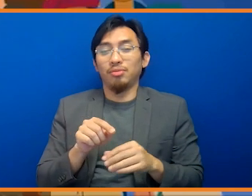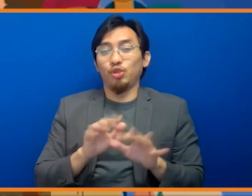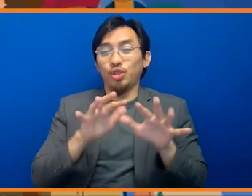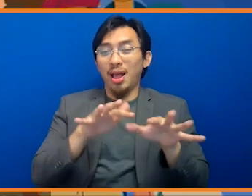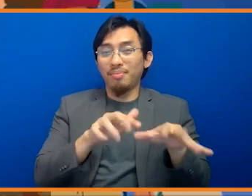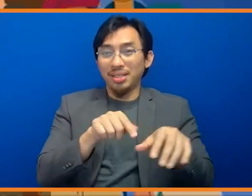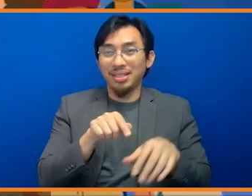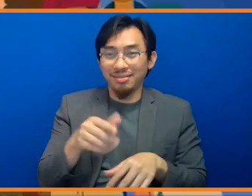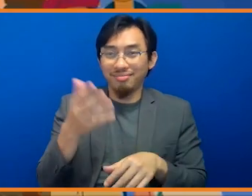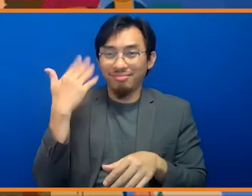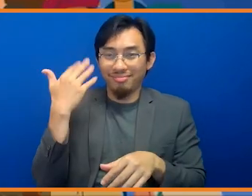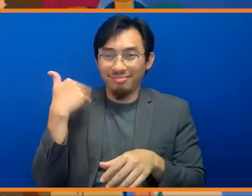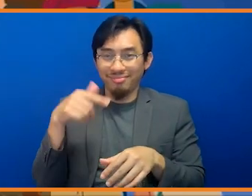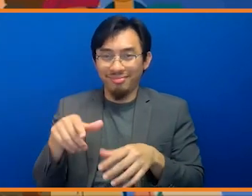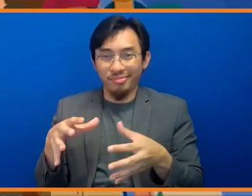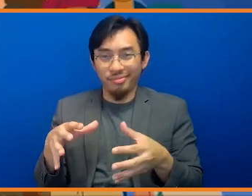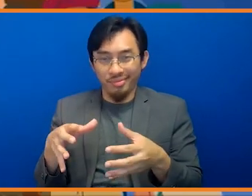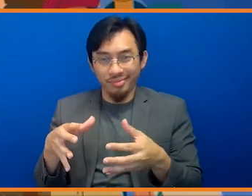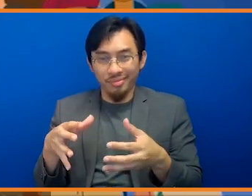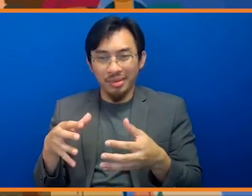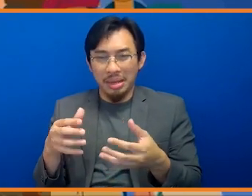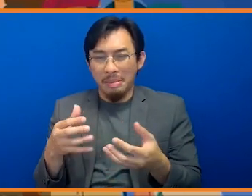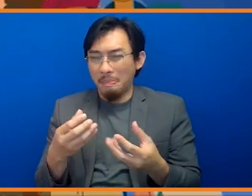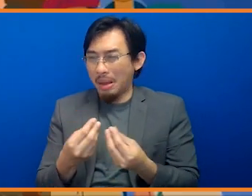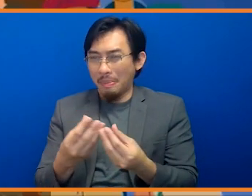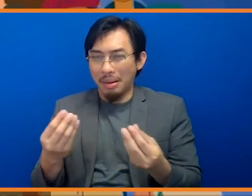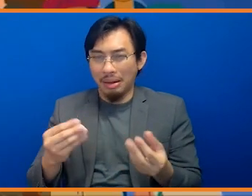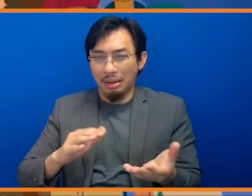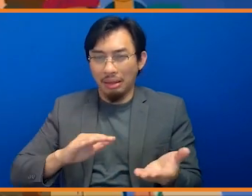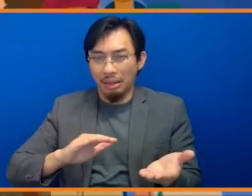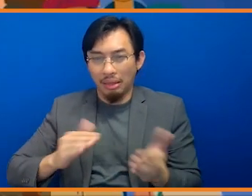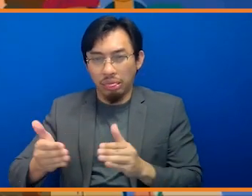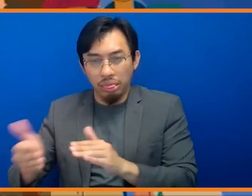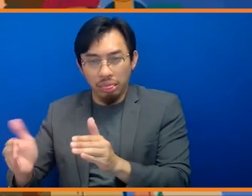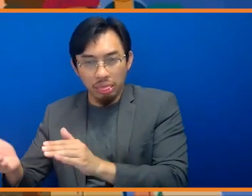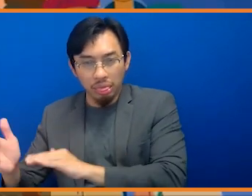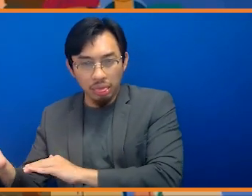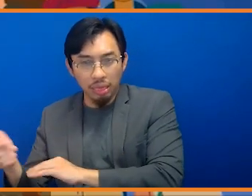traffic, causing many casualties.